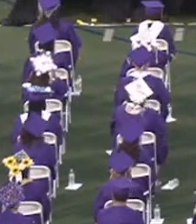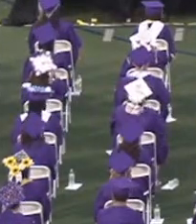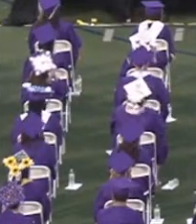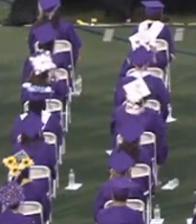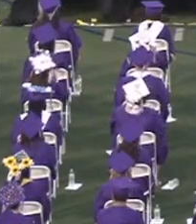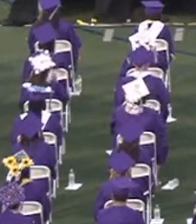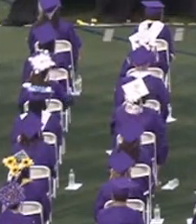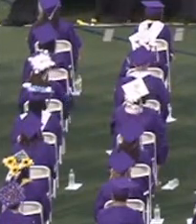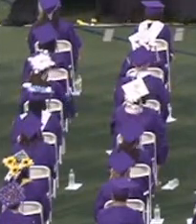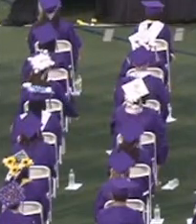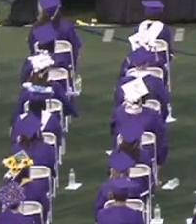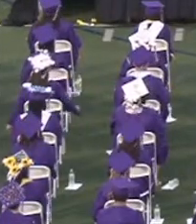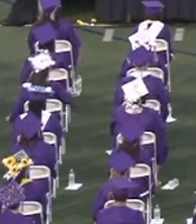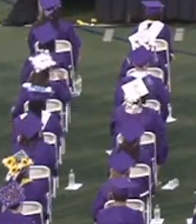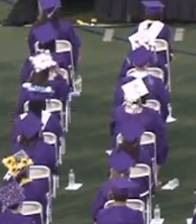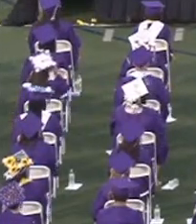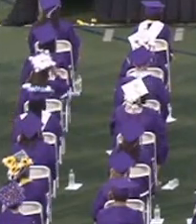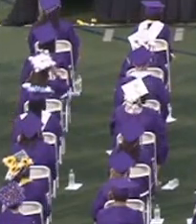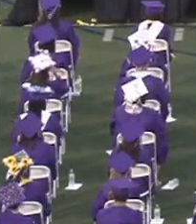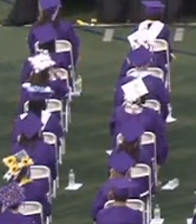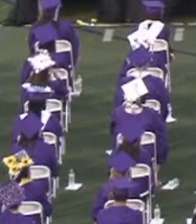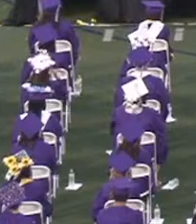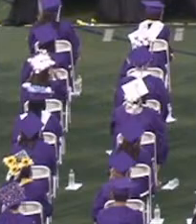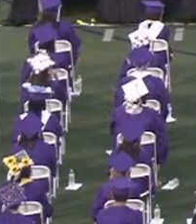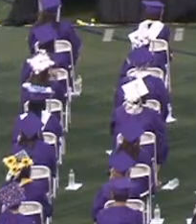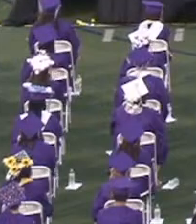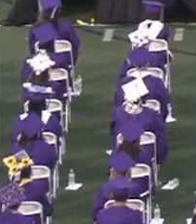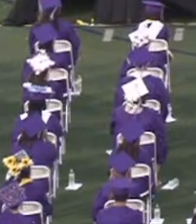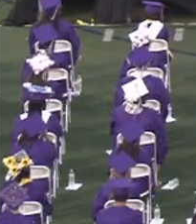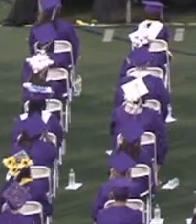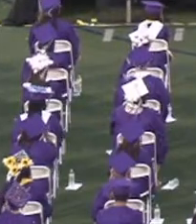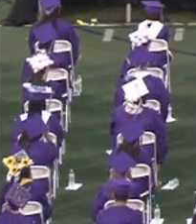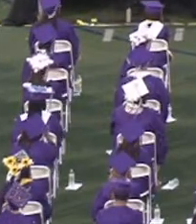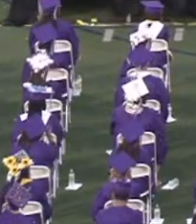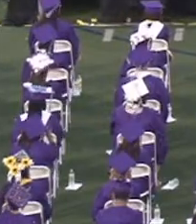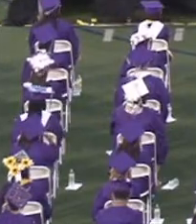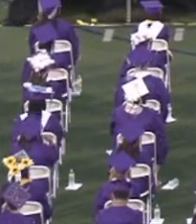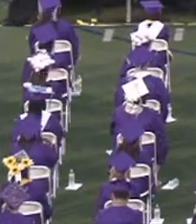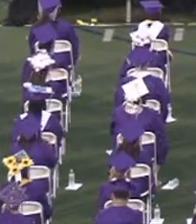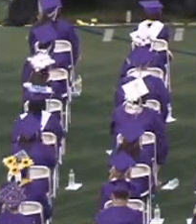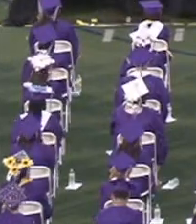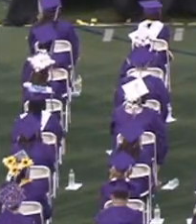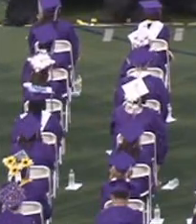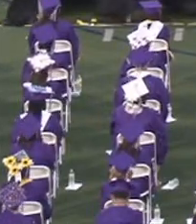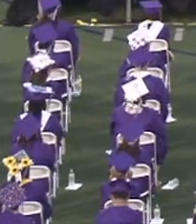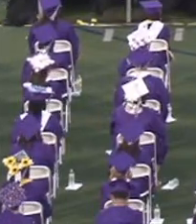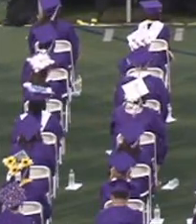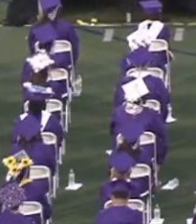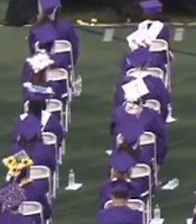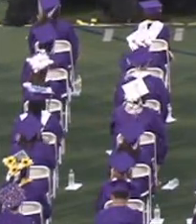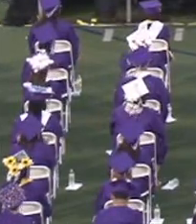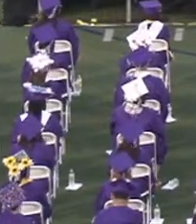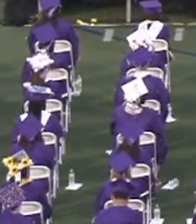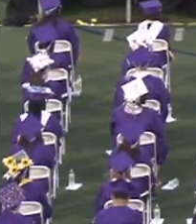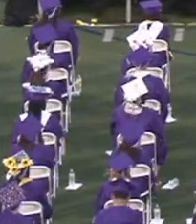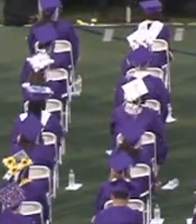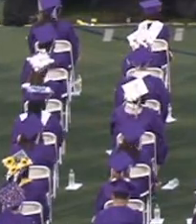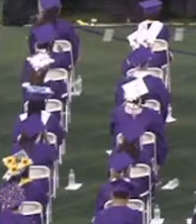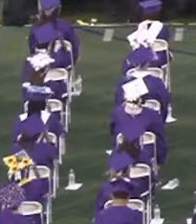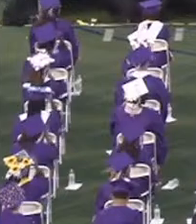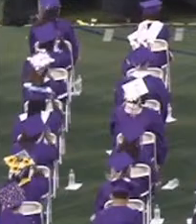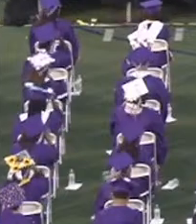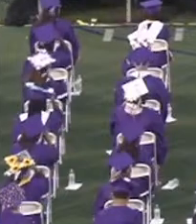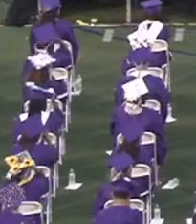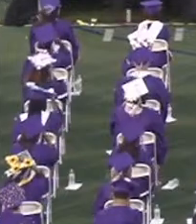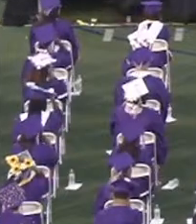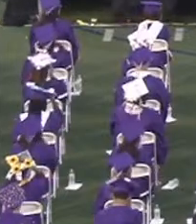Arthur Terrence, our salutatorian, a dedicated student of San Antonio Independent School District for the